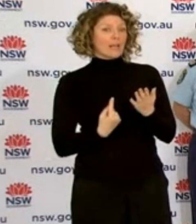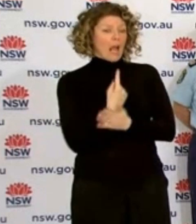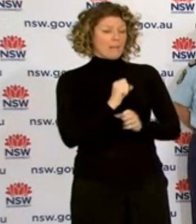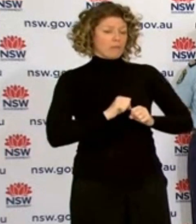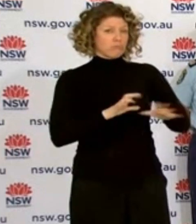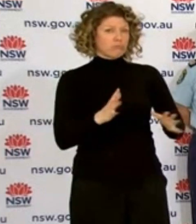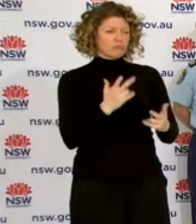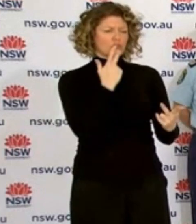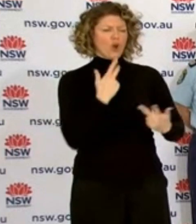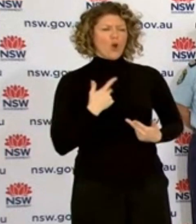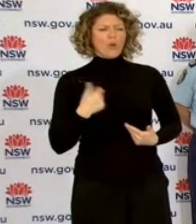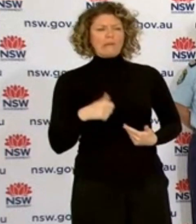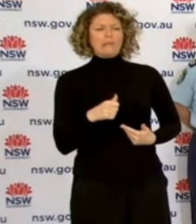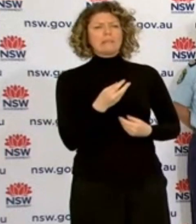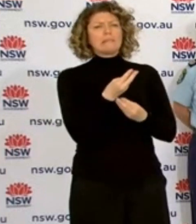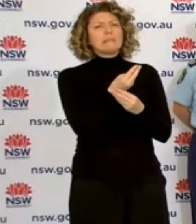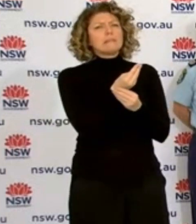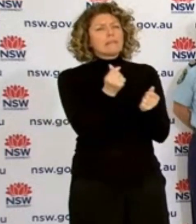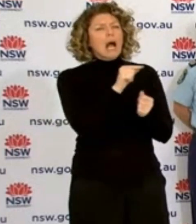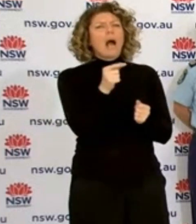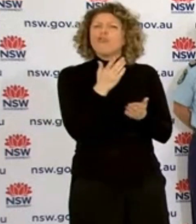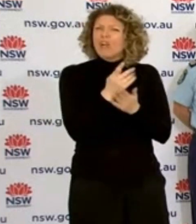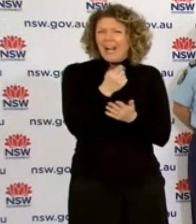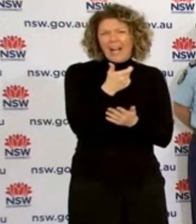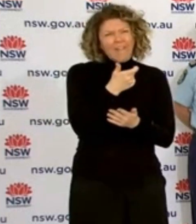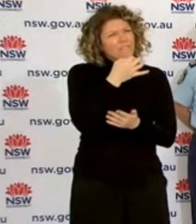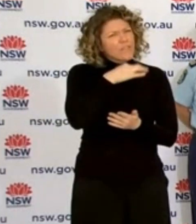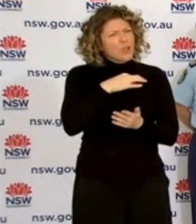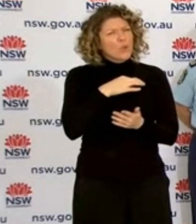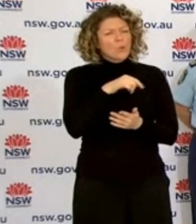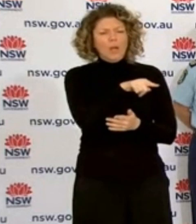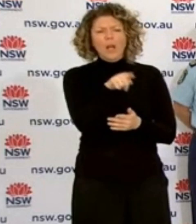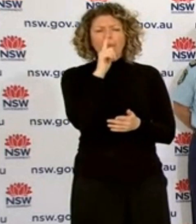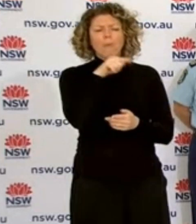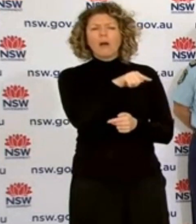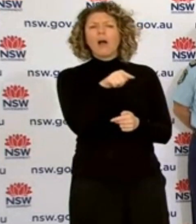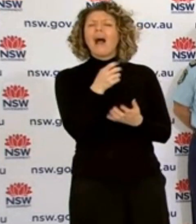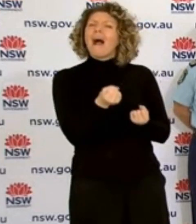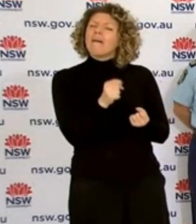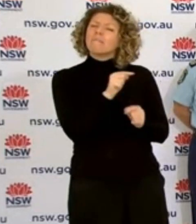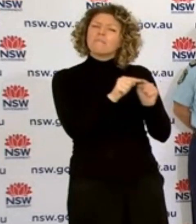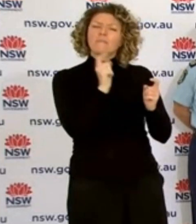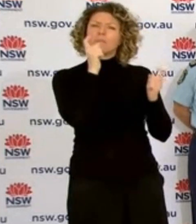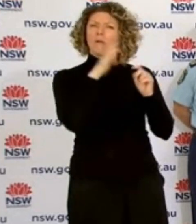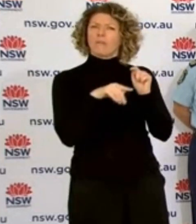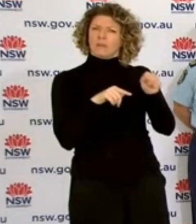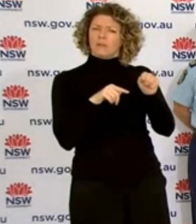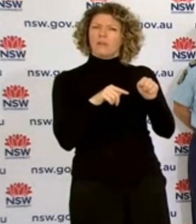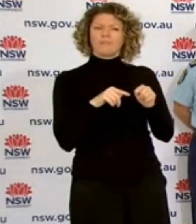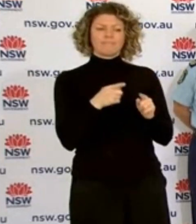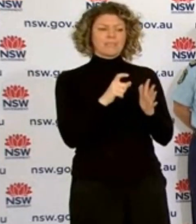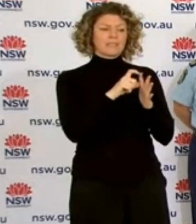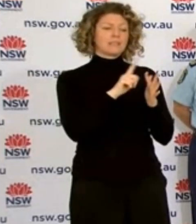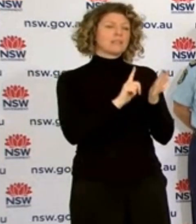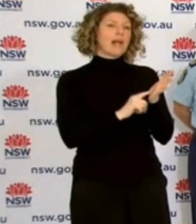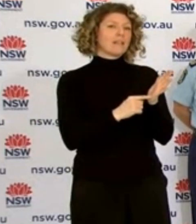that that a small proportion, and let me say it's a small proportion of people, there are also considerations that with